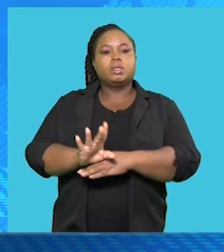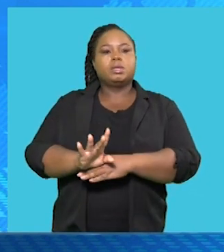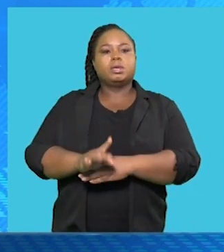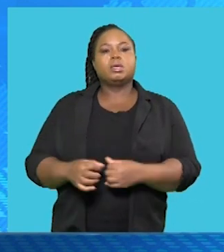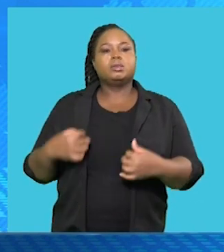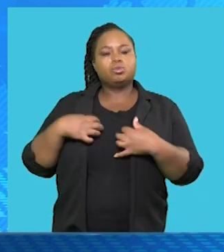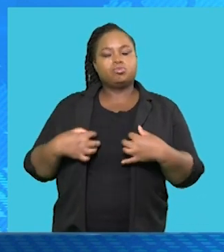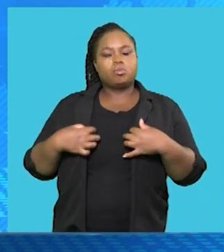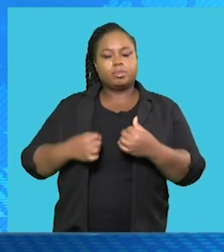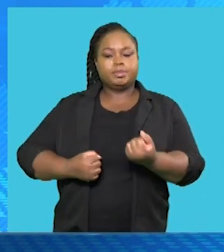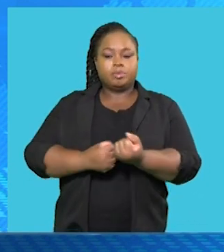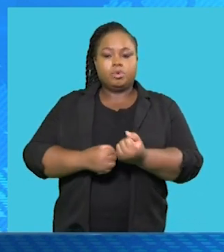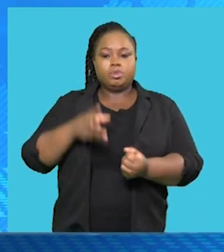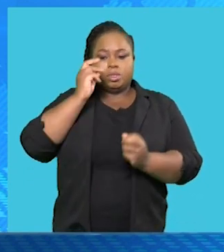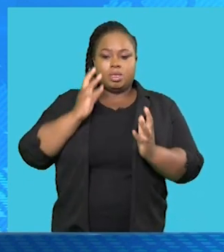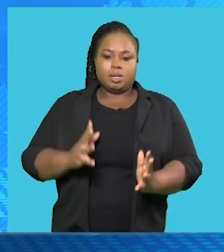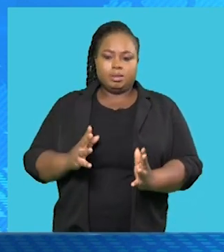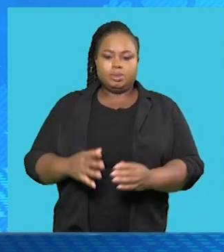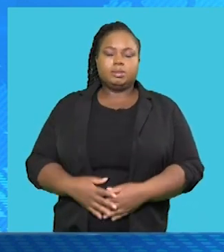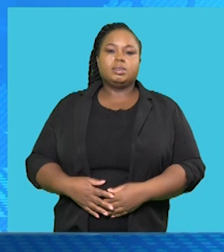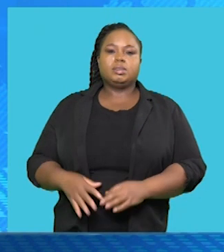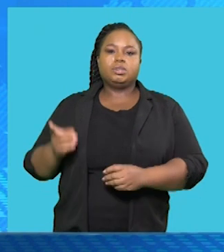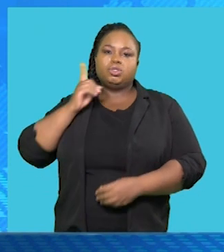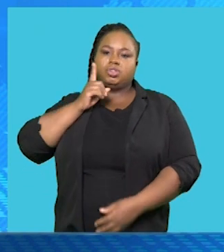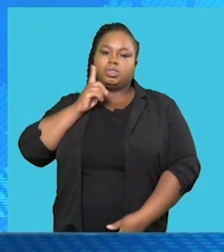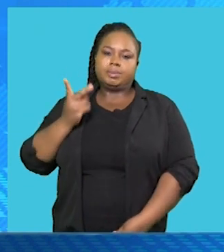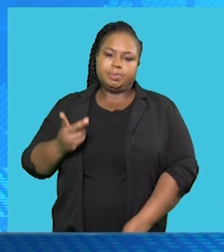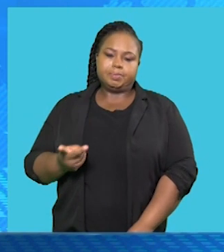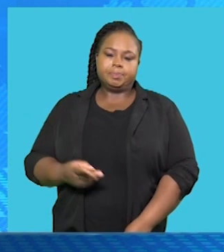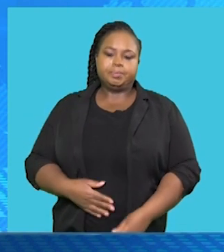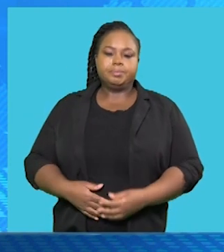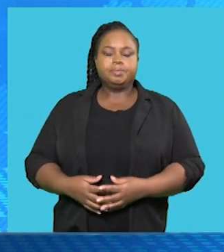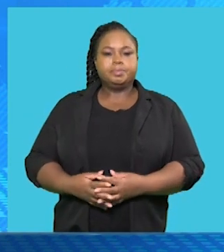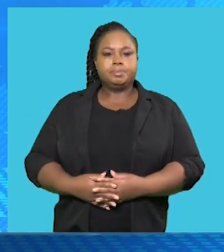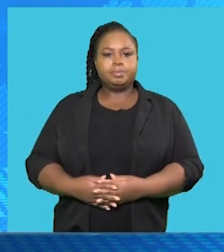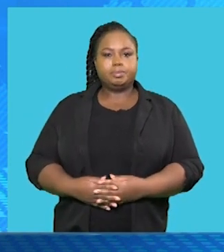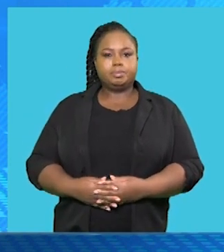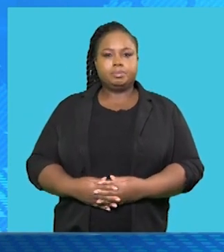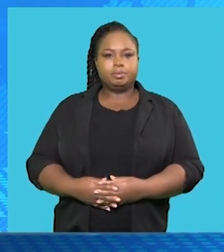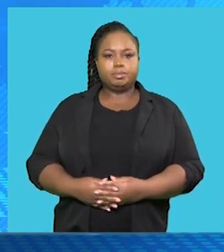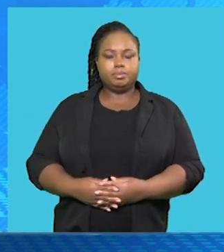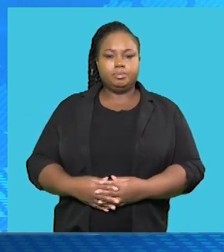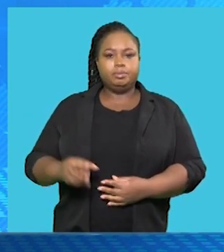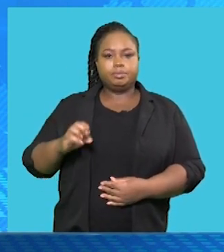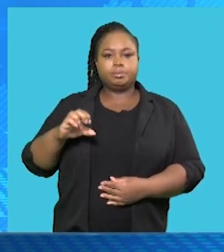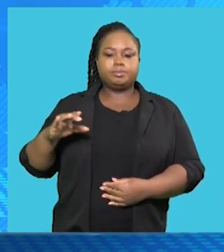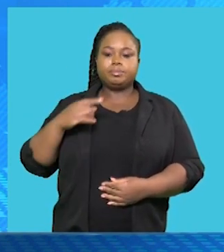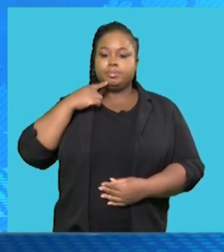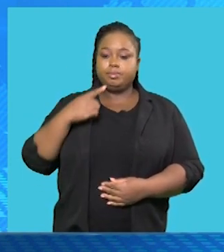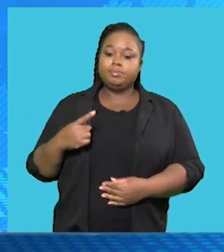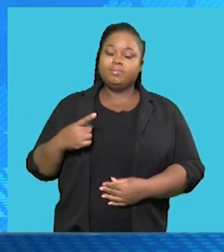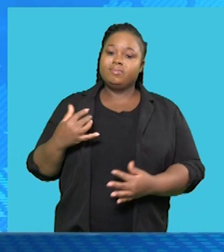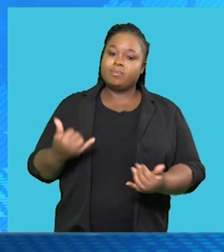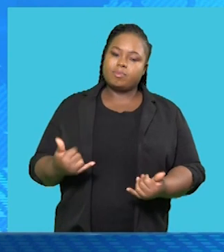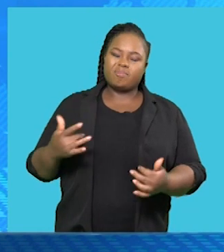trauma support to learners and educators. The MC has indicated that it is actually